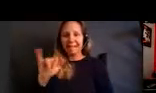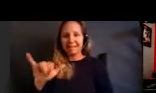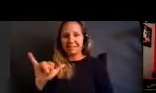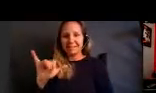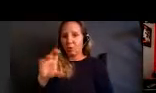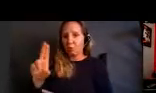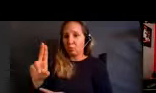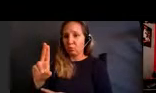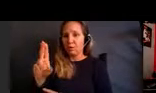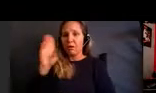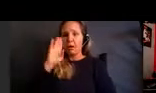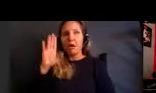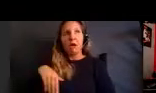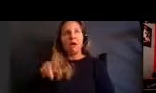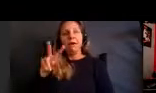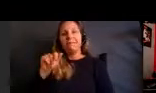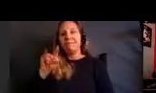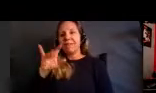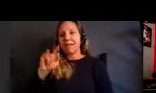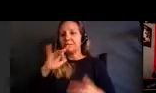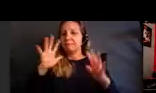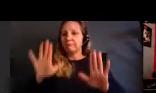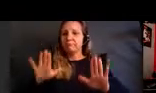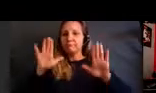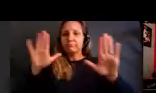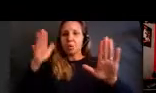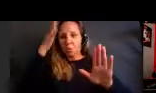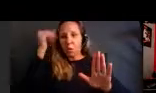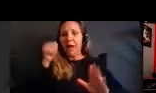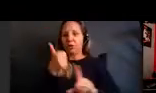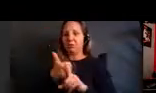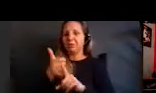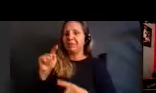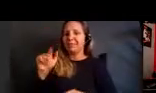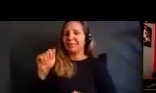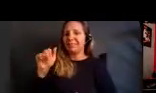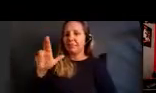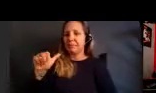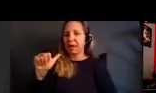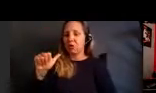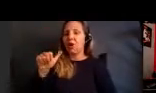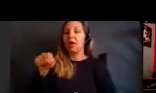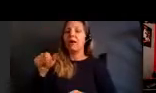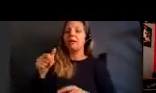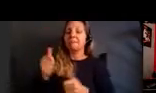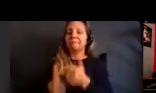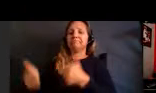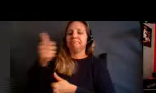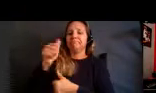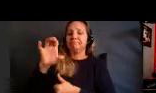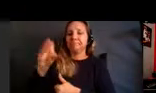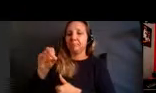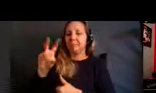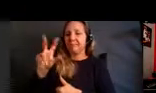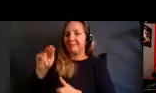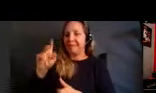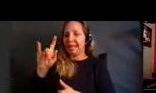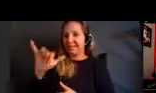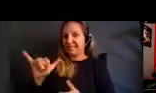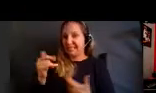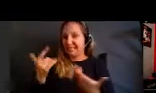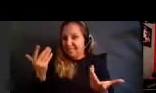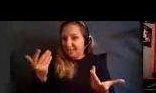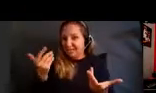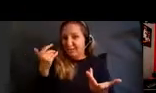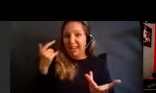was incredible because the co-chair of the President's Group, Tamara Vrooman at the time, was the CEO of Vancity. And she said, well, if these consultants